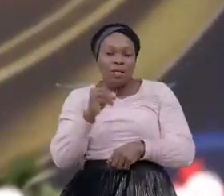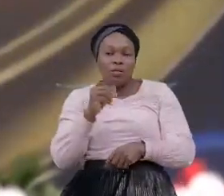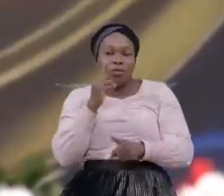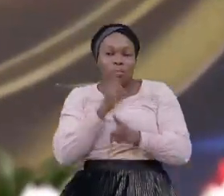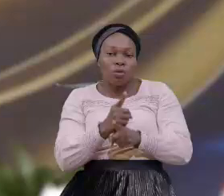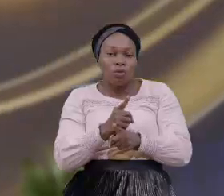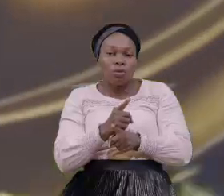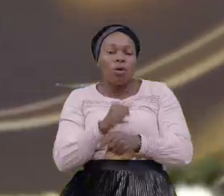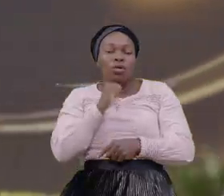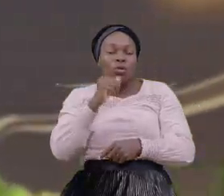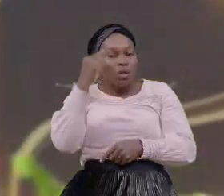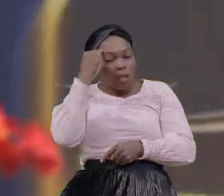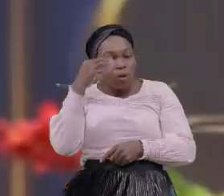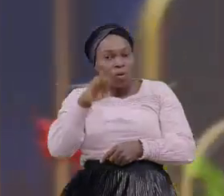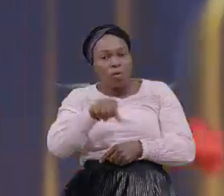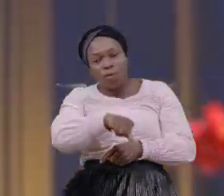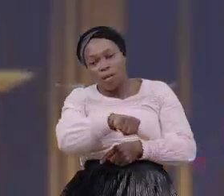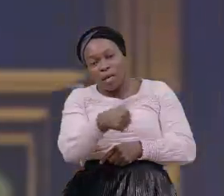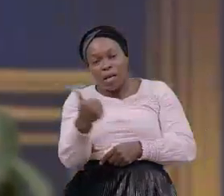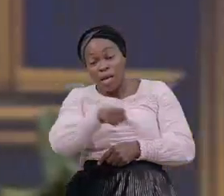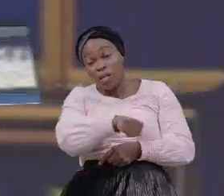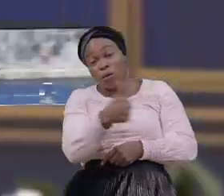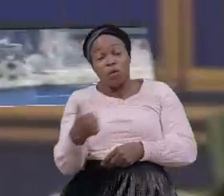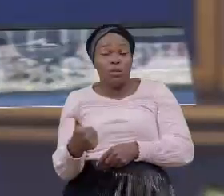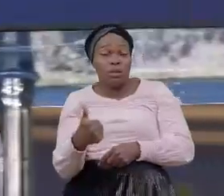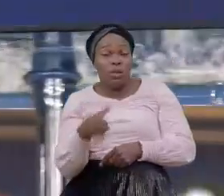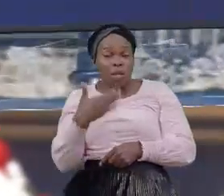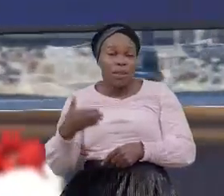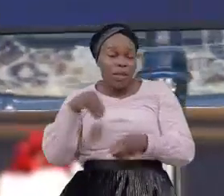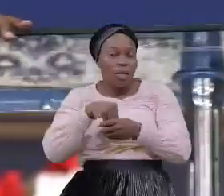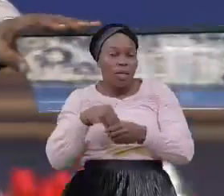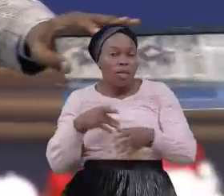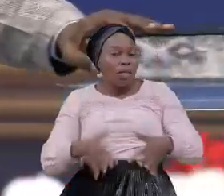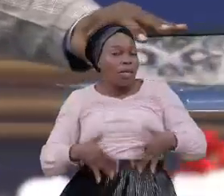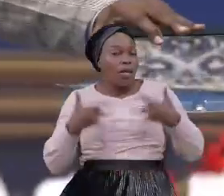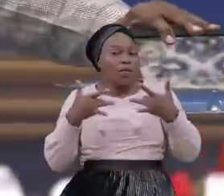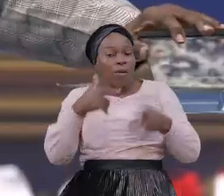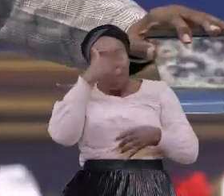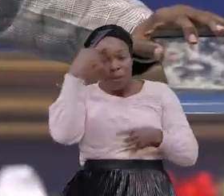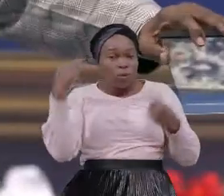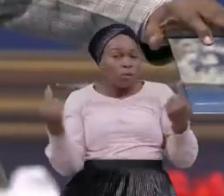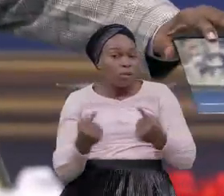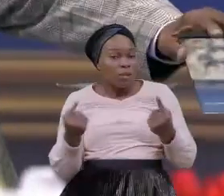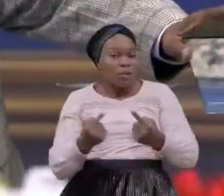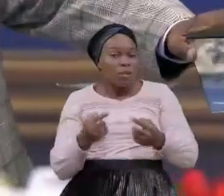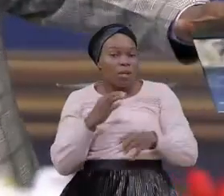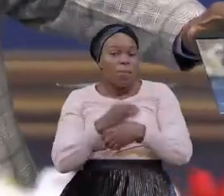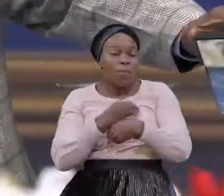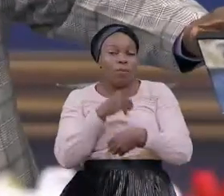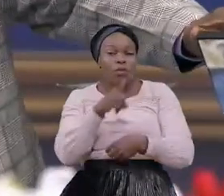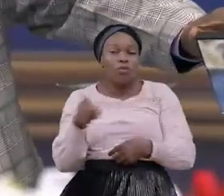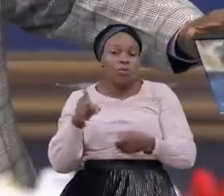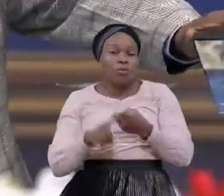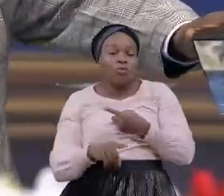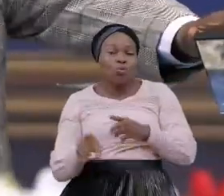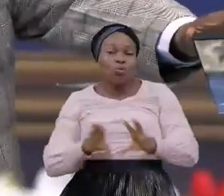Because transgression sets you up and makes you what you were. It's what you are